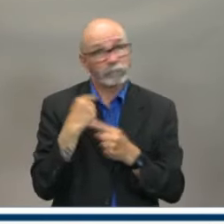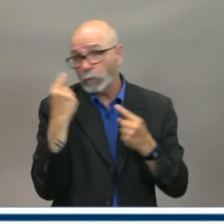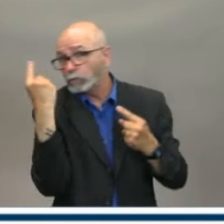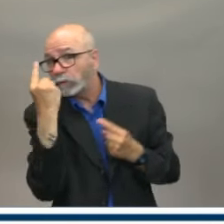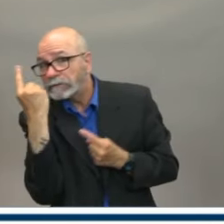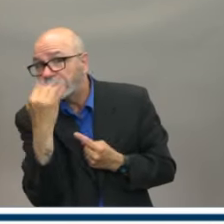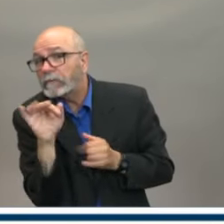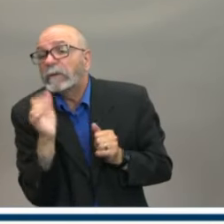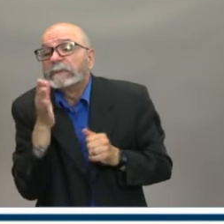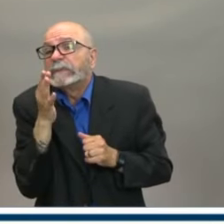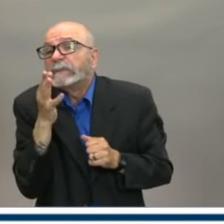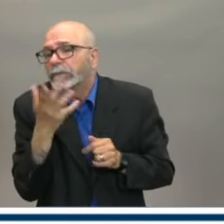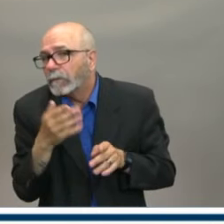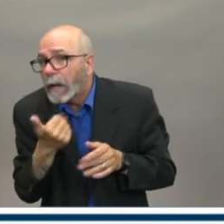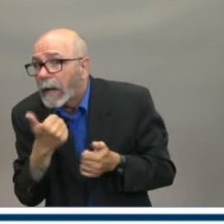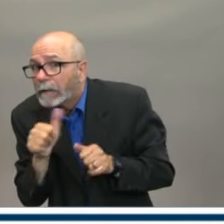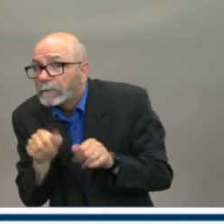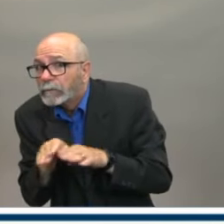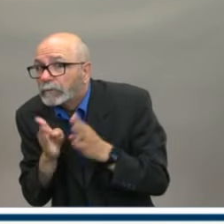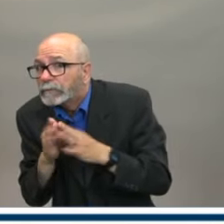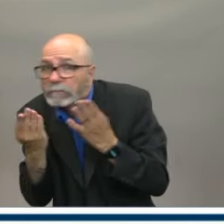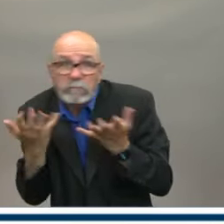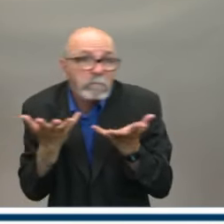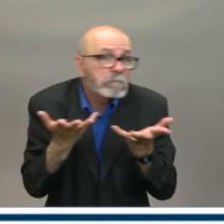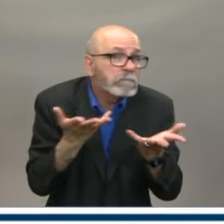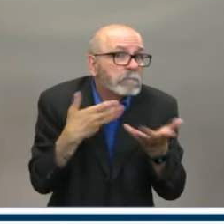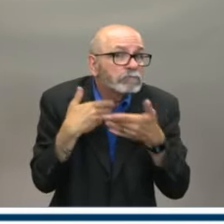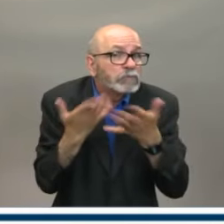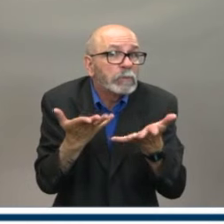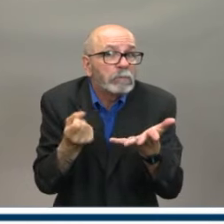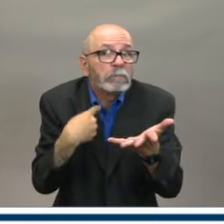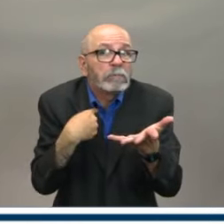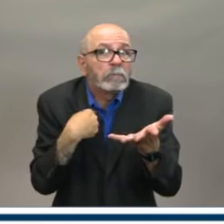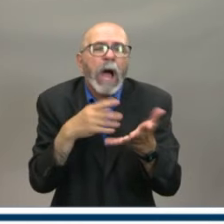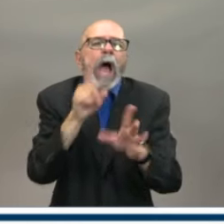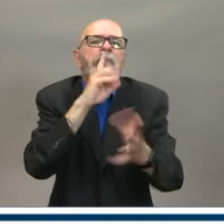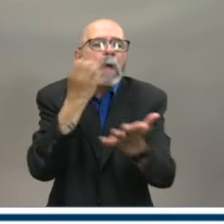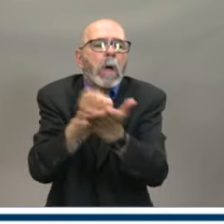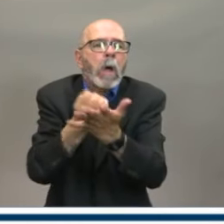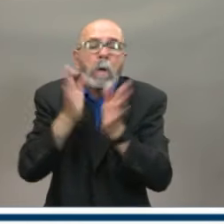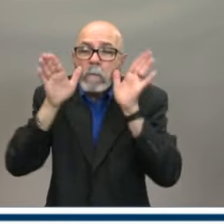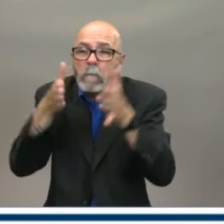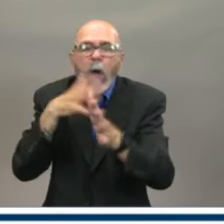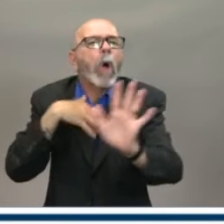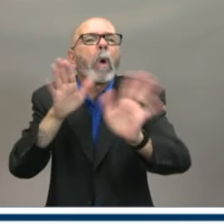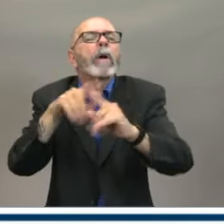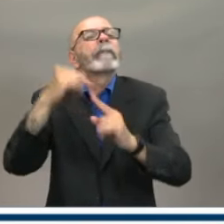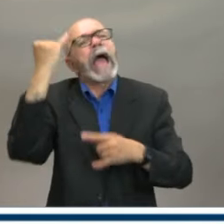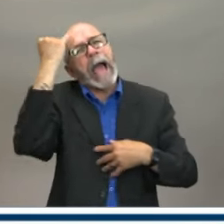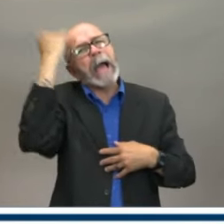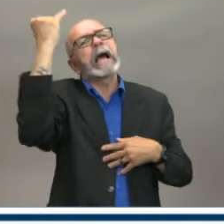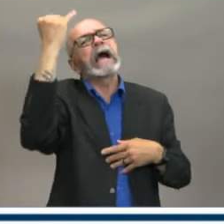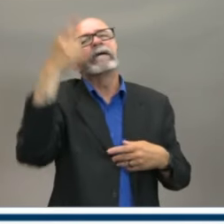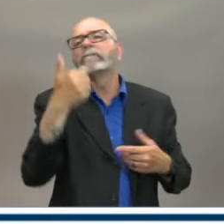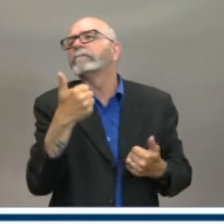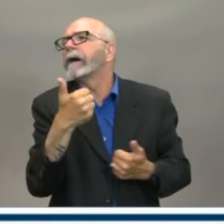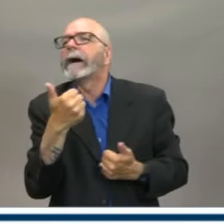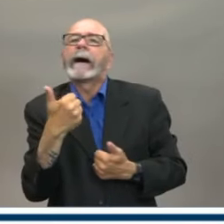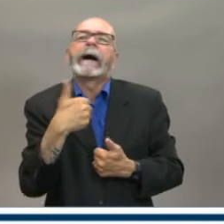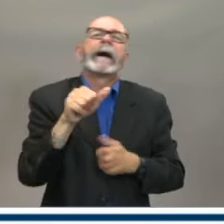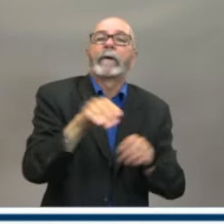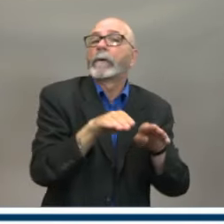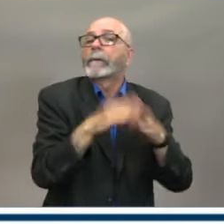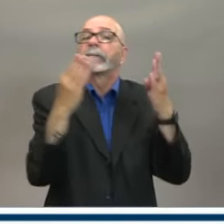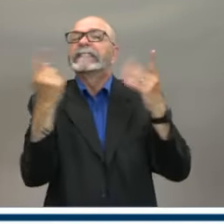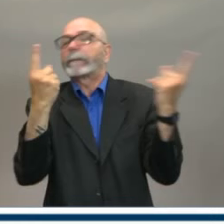that could be not considered opening economically, because you've mentioned that you need a good long time of no cases. But